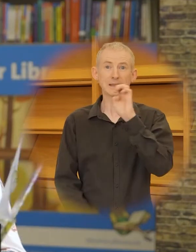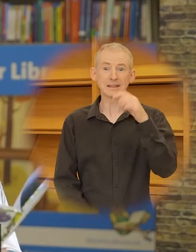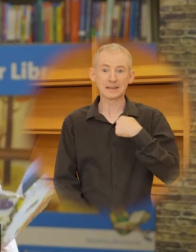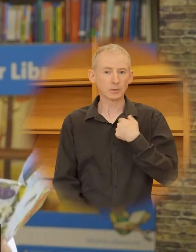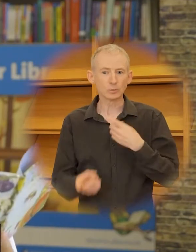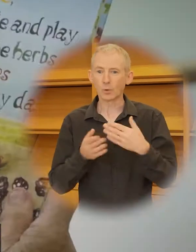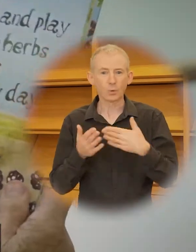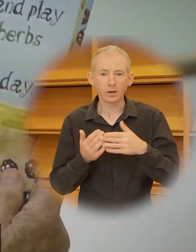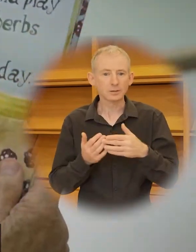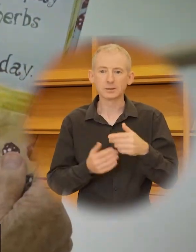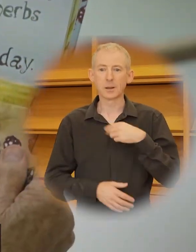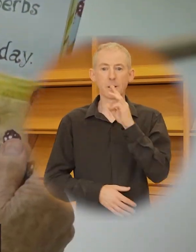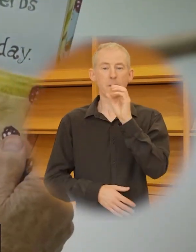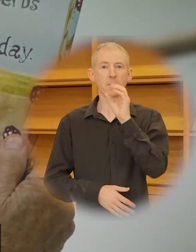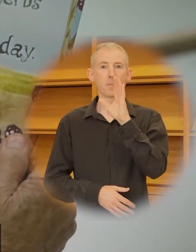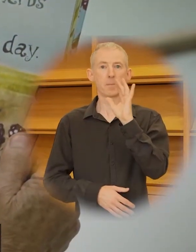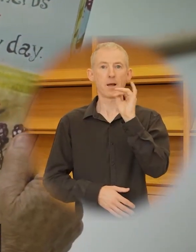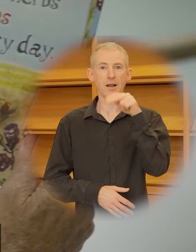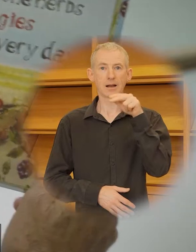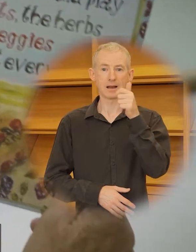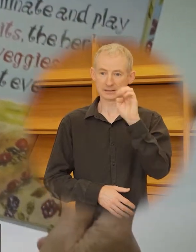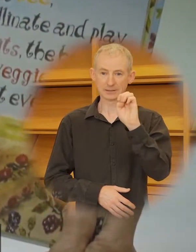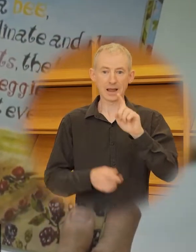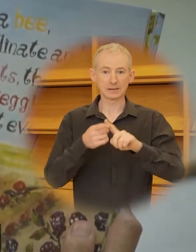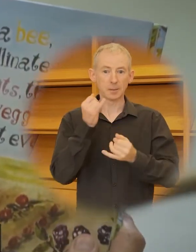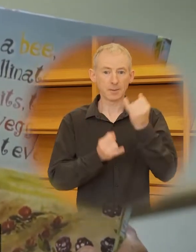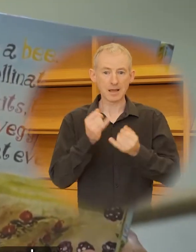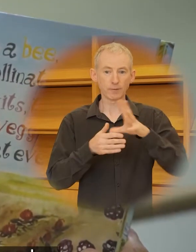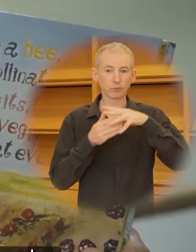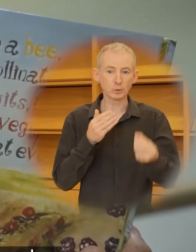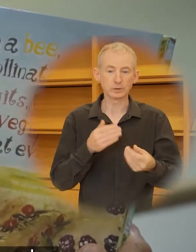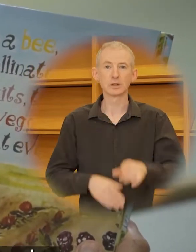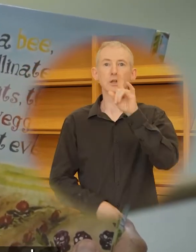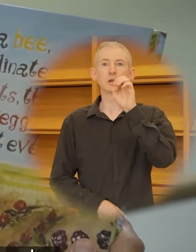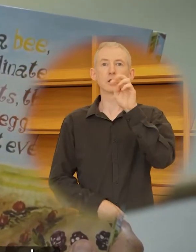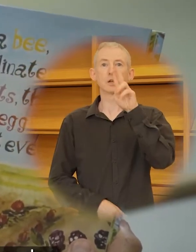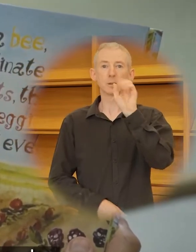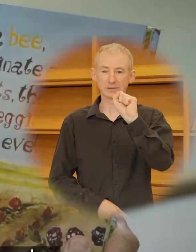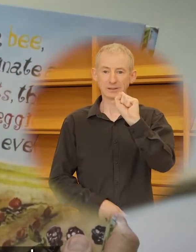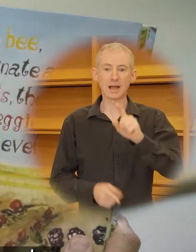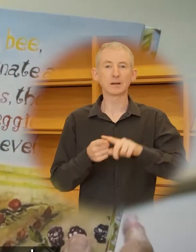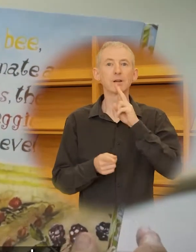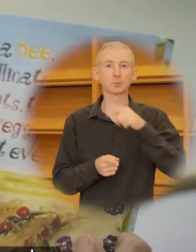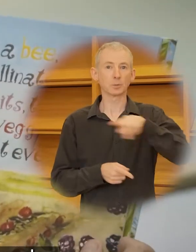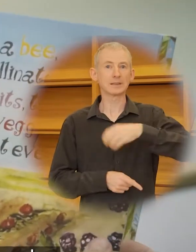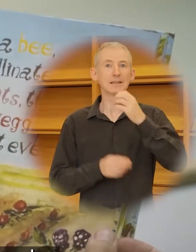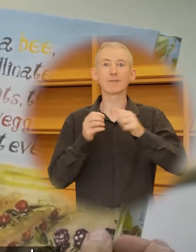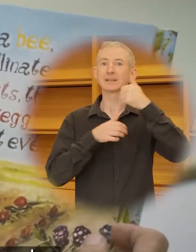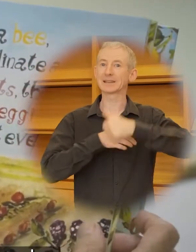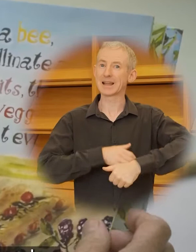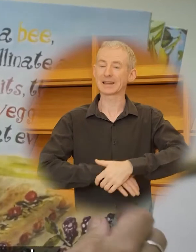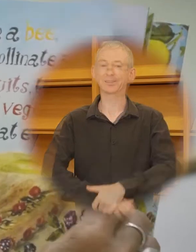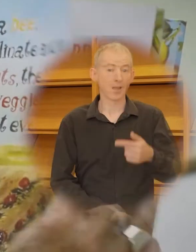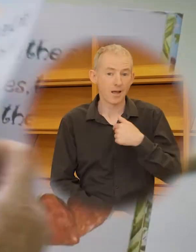If I were a bee, I'd pollinate and play in the fruits, the herbs and veggies we eat